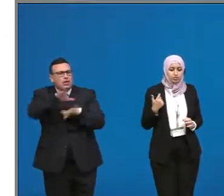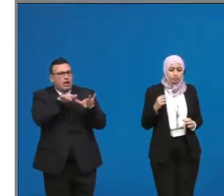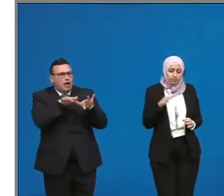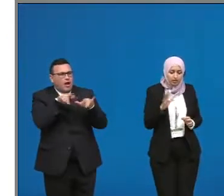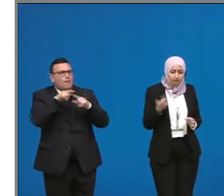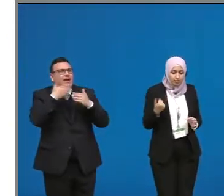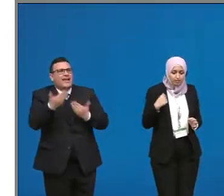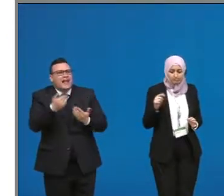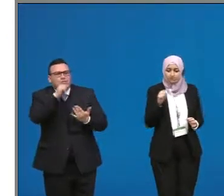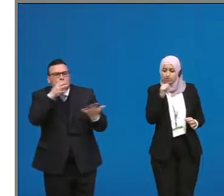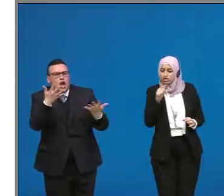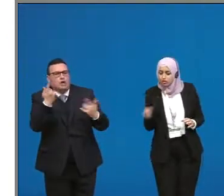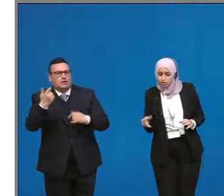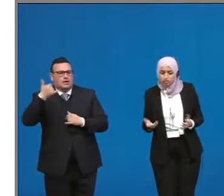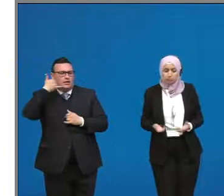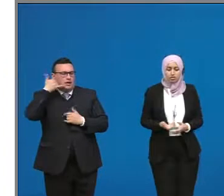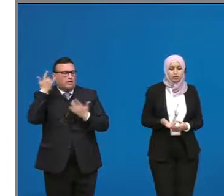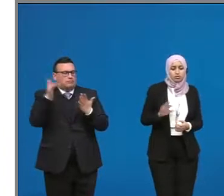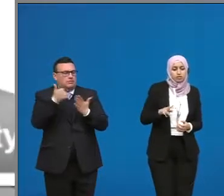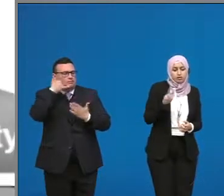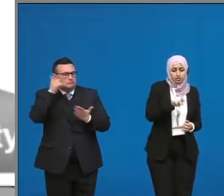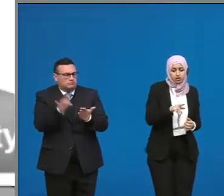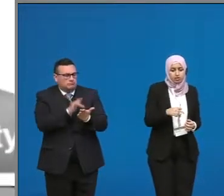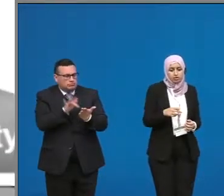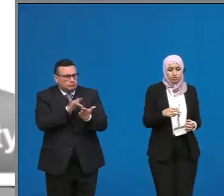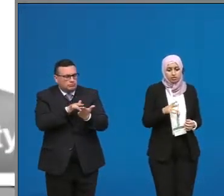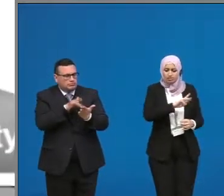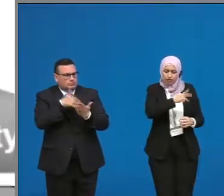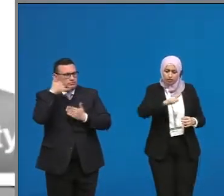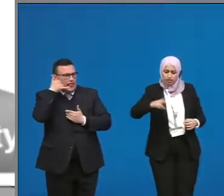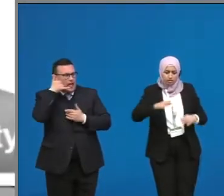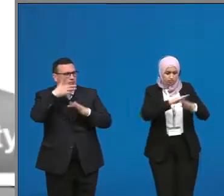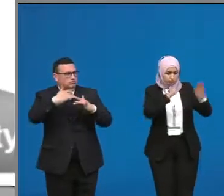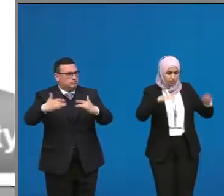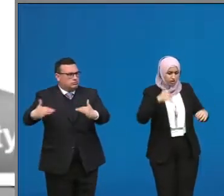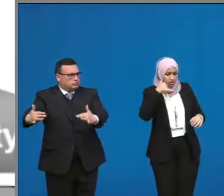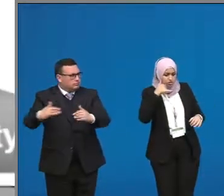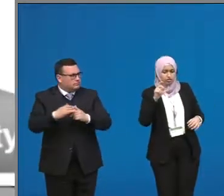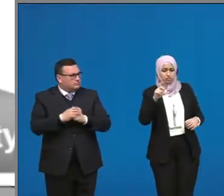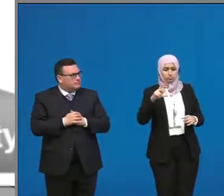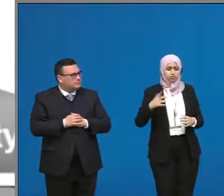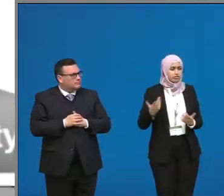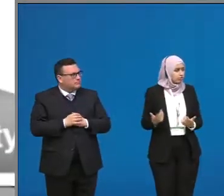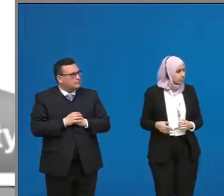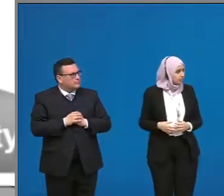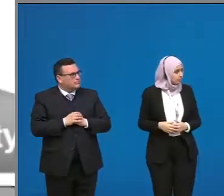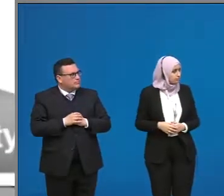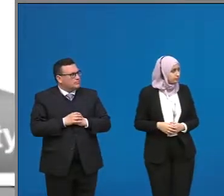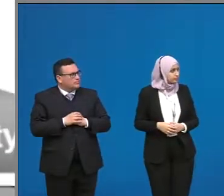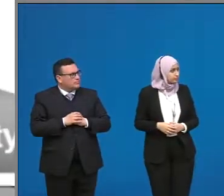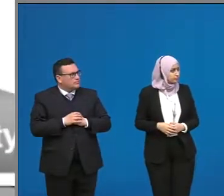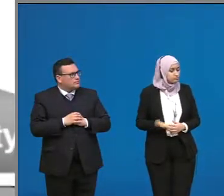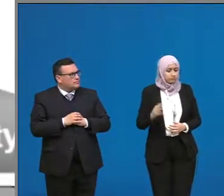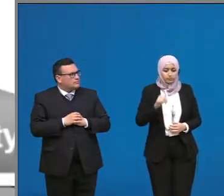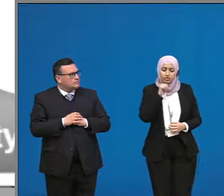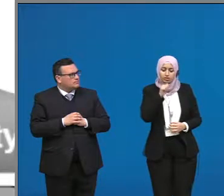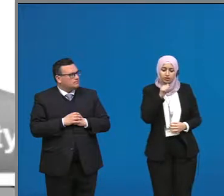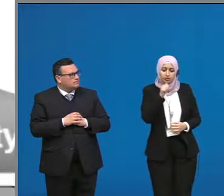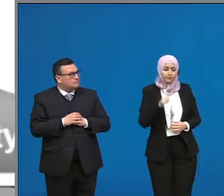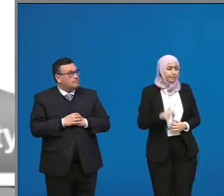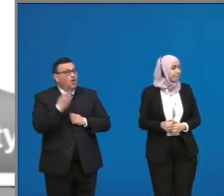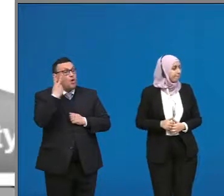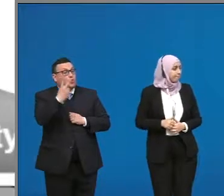devices. This ability is considered at two levels.